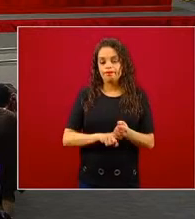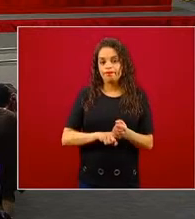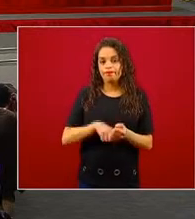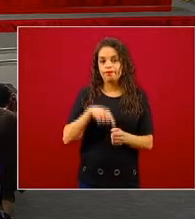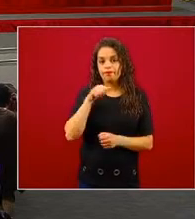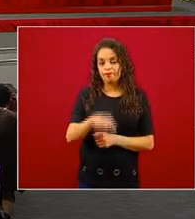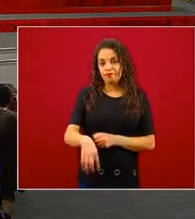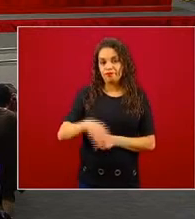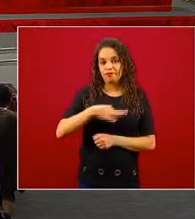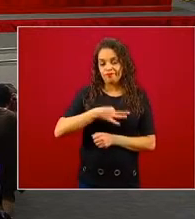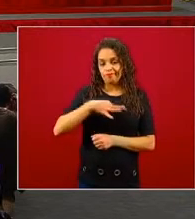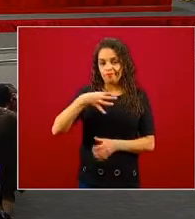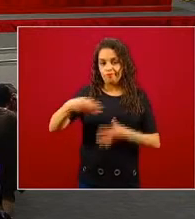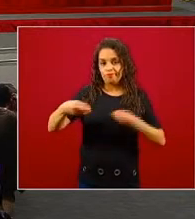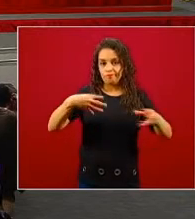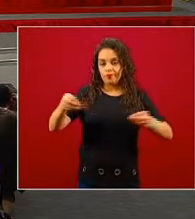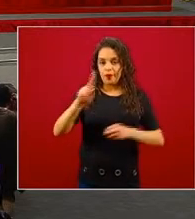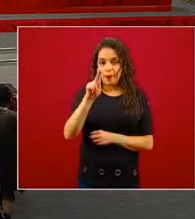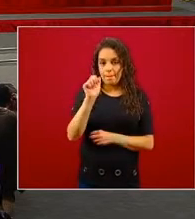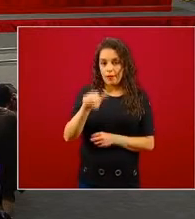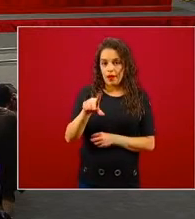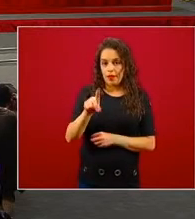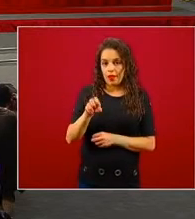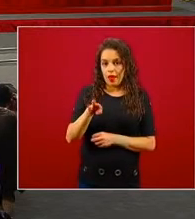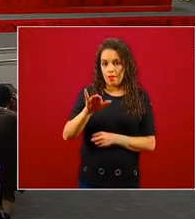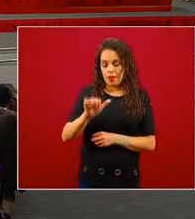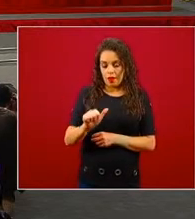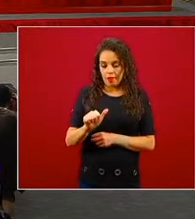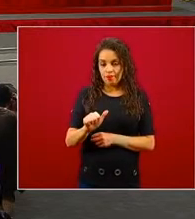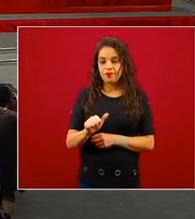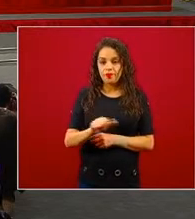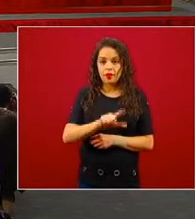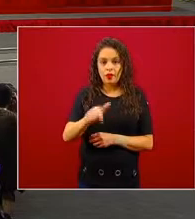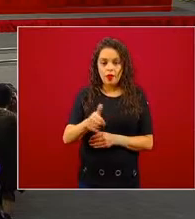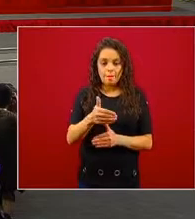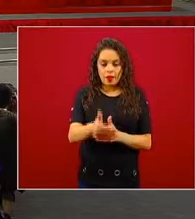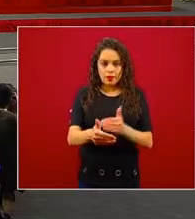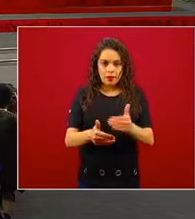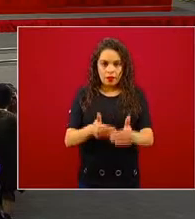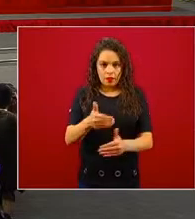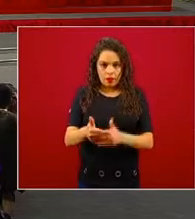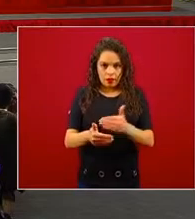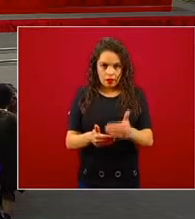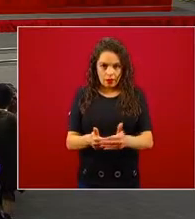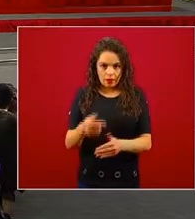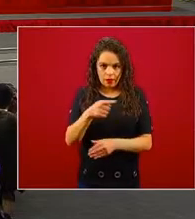is one of the situations that has suffered the most because of this pandemic.